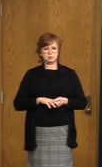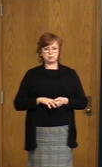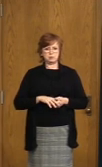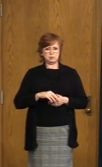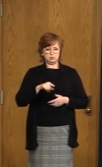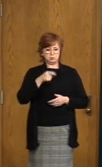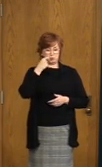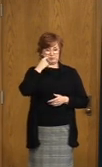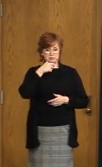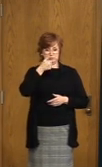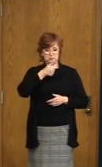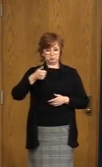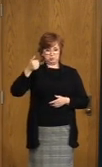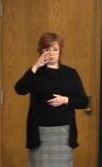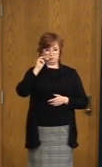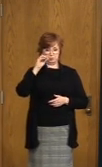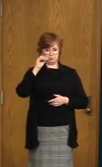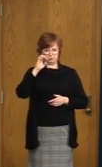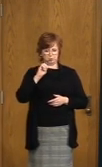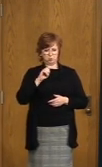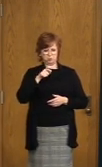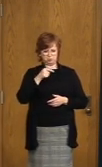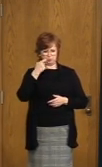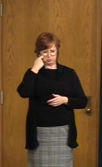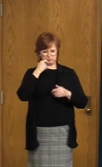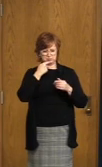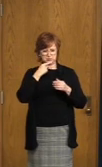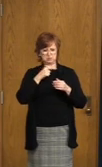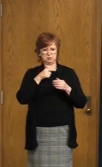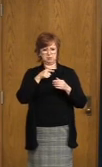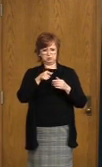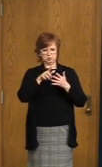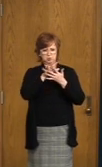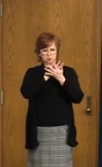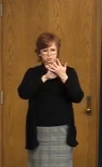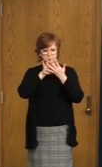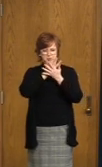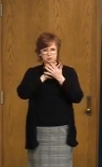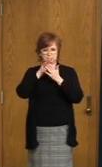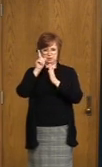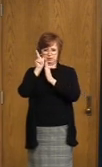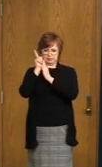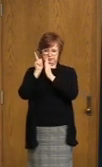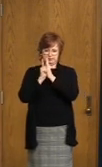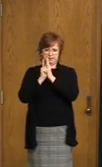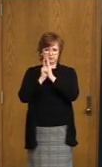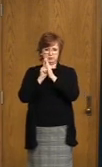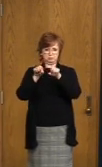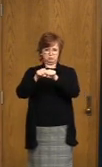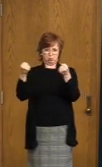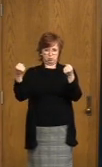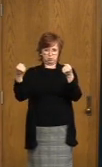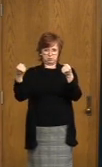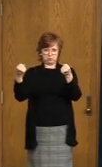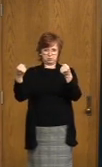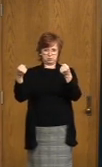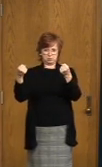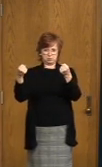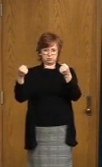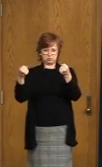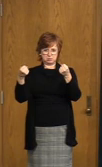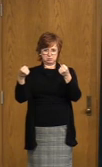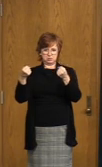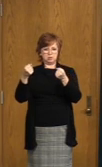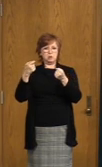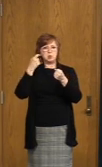Premier's remarks that you're saying that it's unclear whether the legal threshold has been crossed where some of